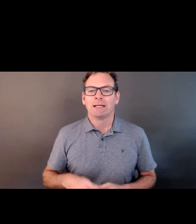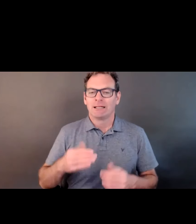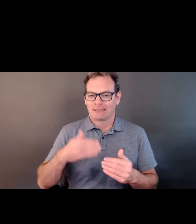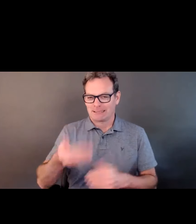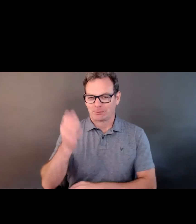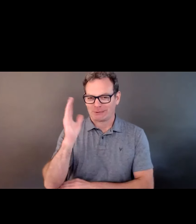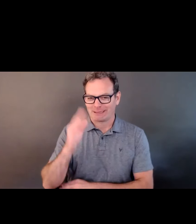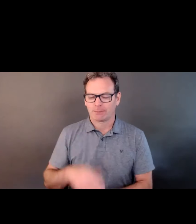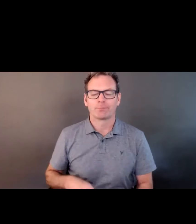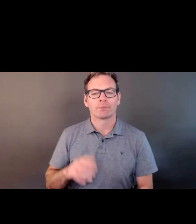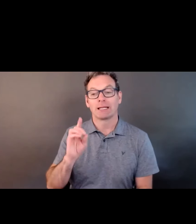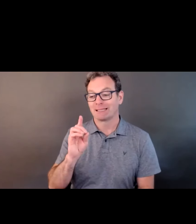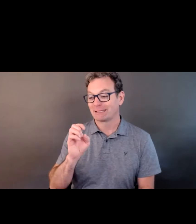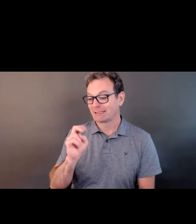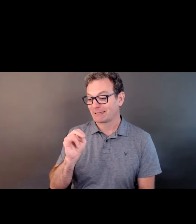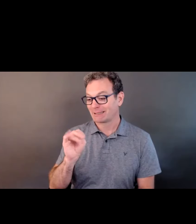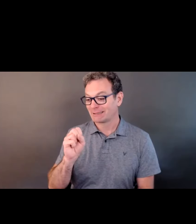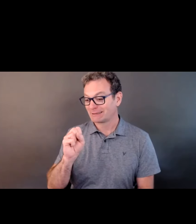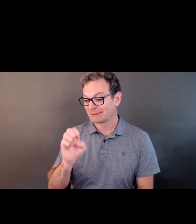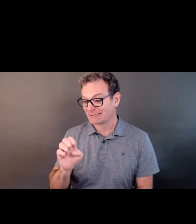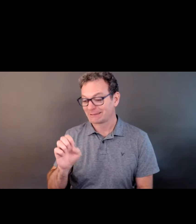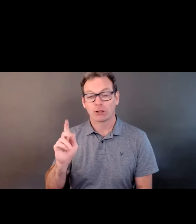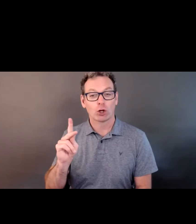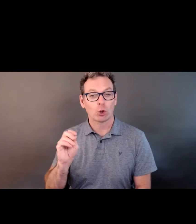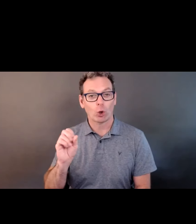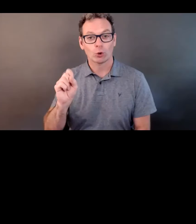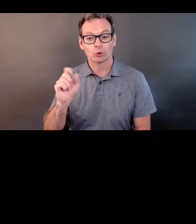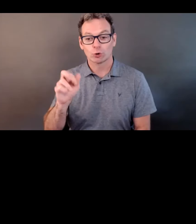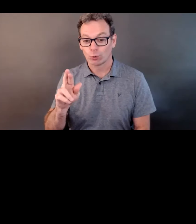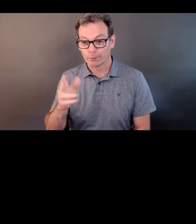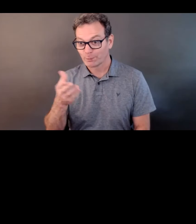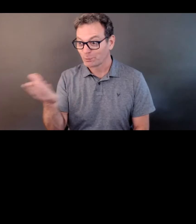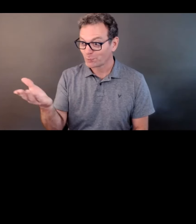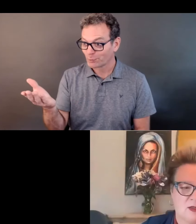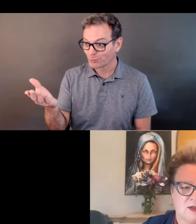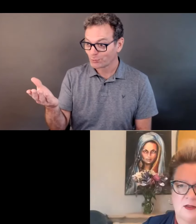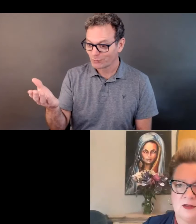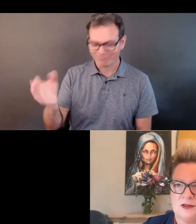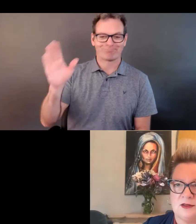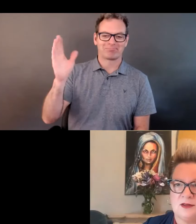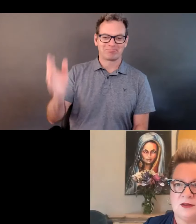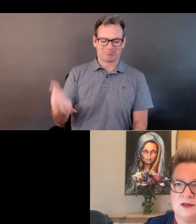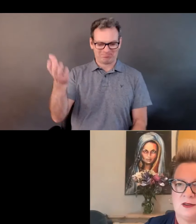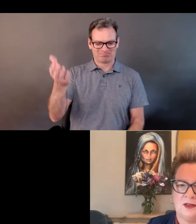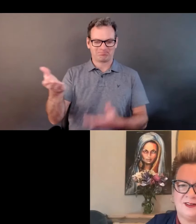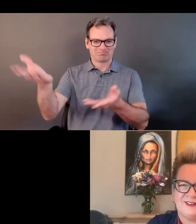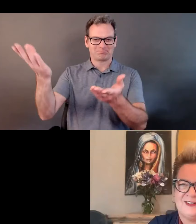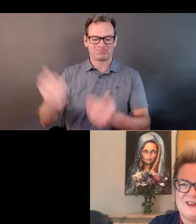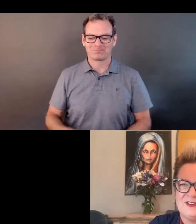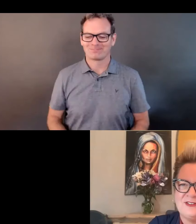who's going to join us. Denise, if you want to put your screen on. There she